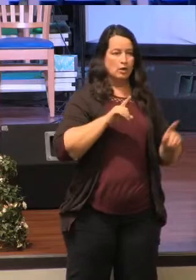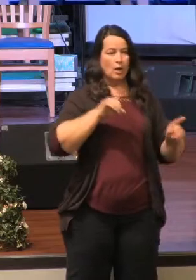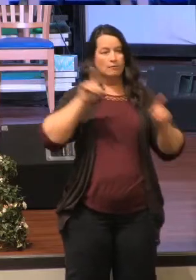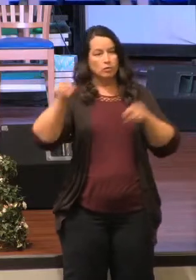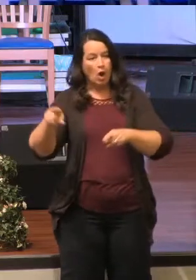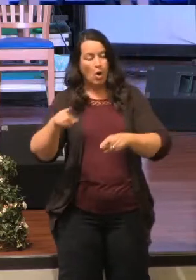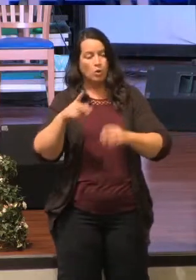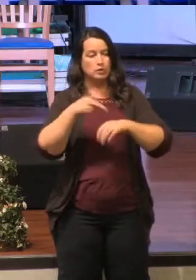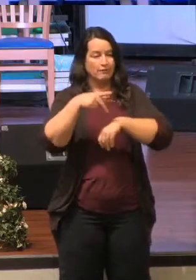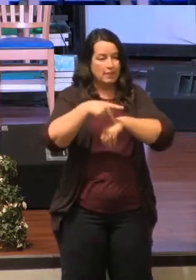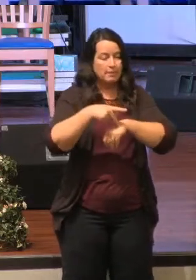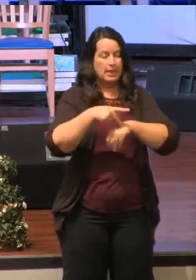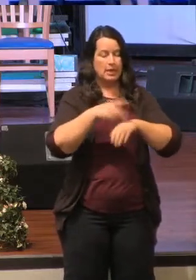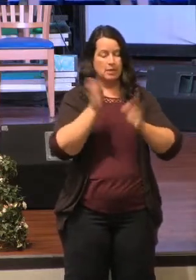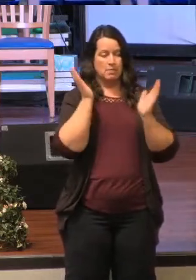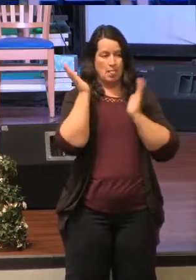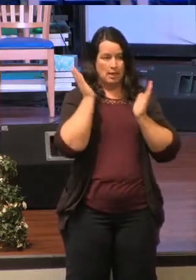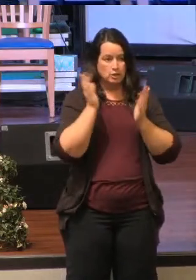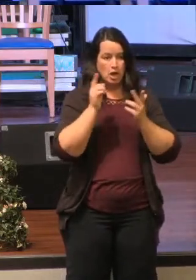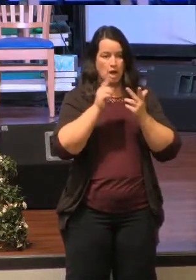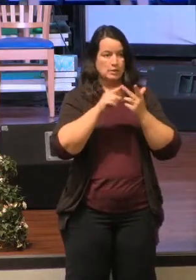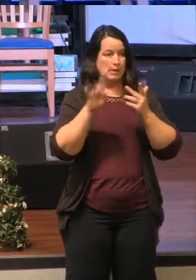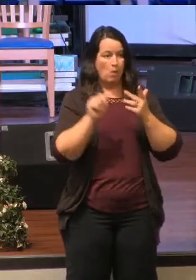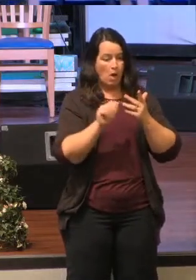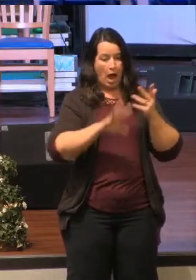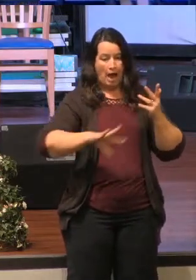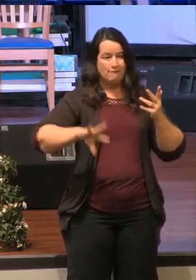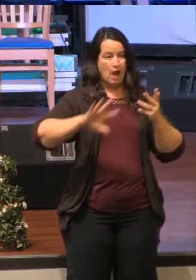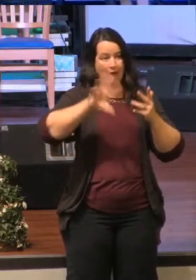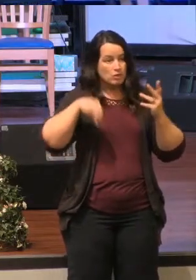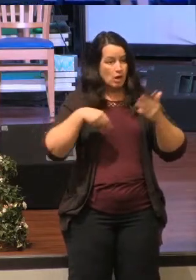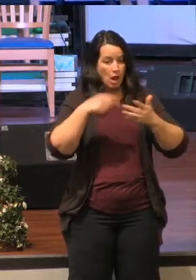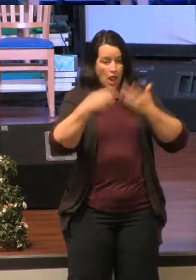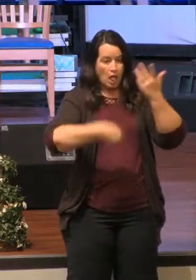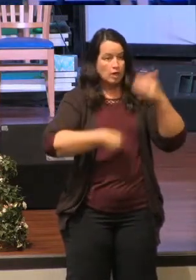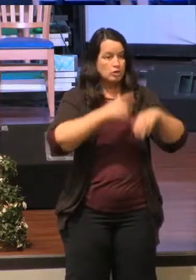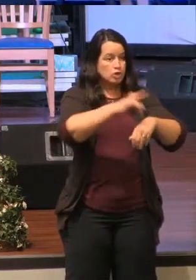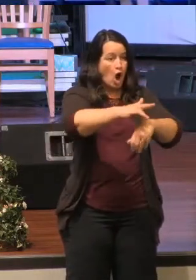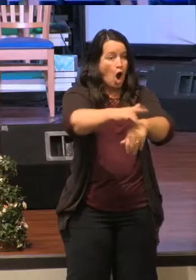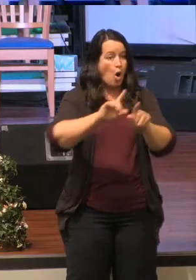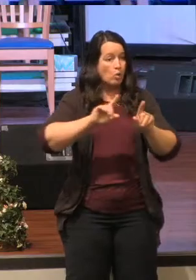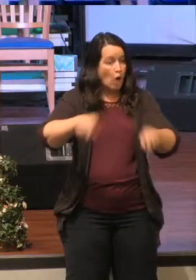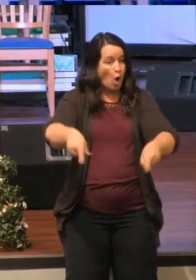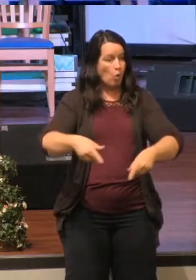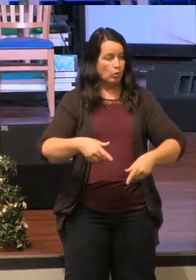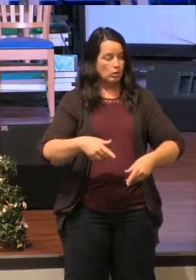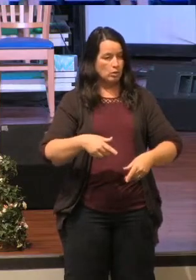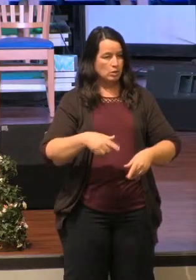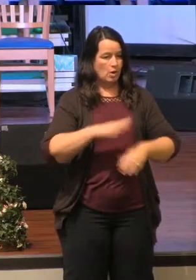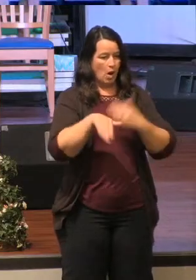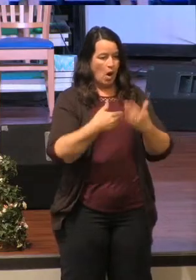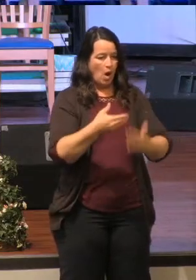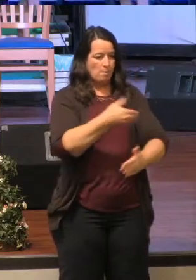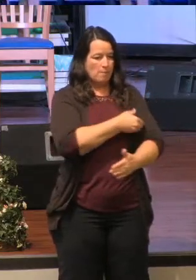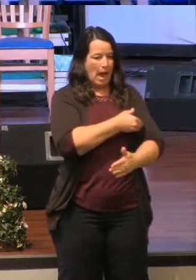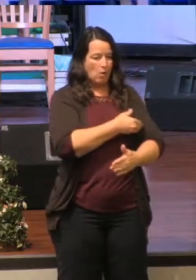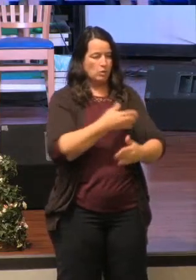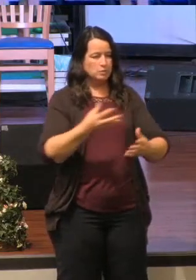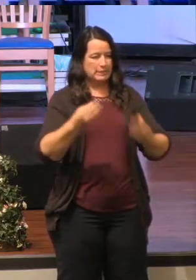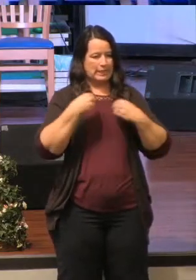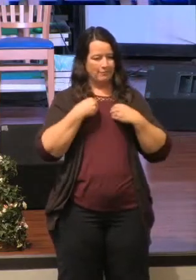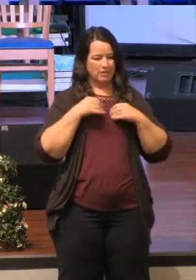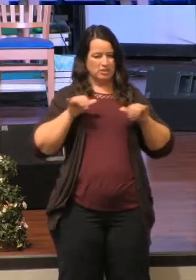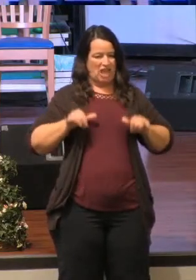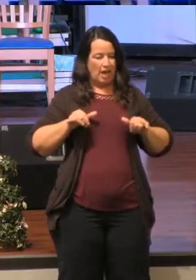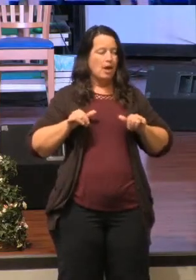to the Philippines. You have to go to Cambodia. You have to go to Africa. He didn't say, all power has been given unto me. Stay therefore. He